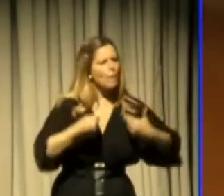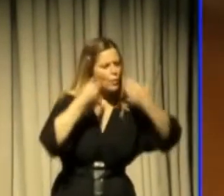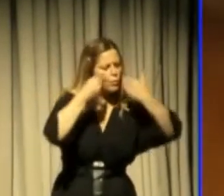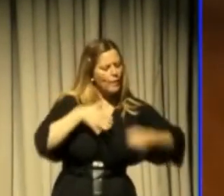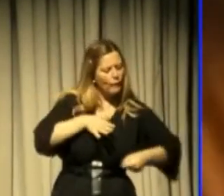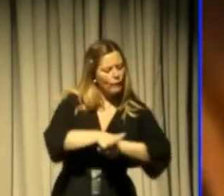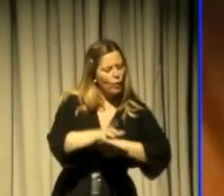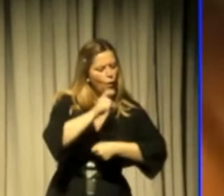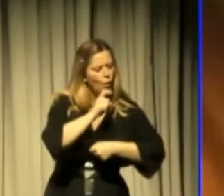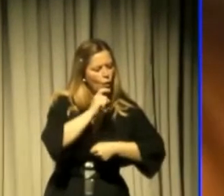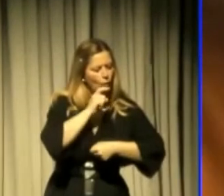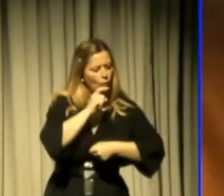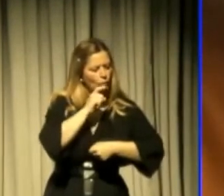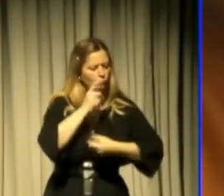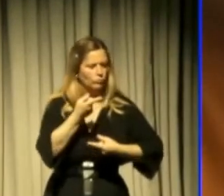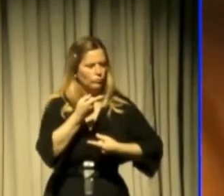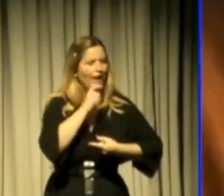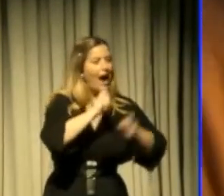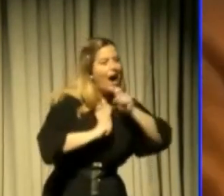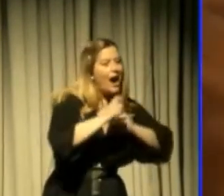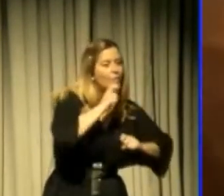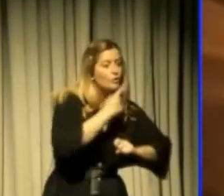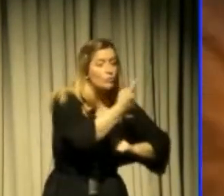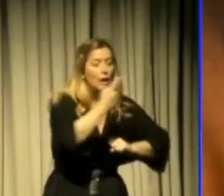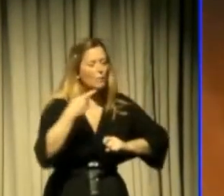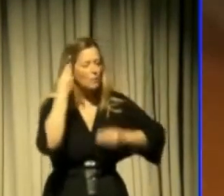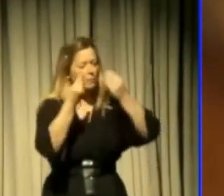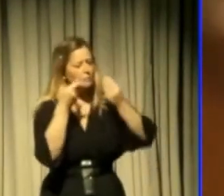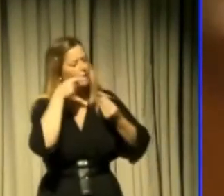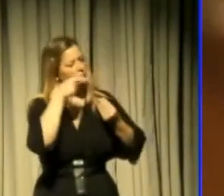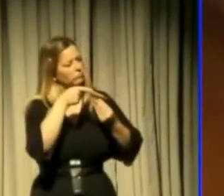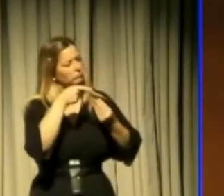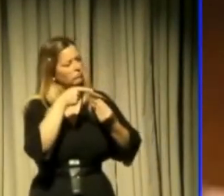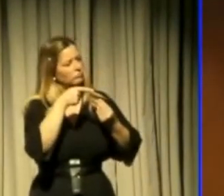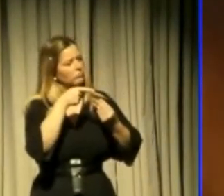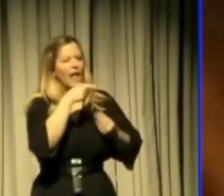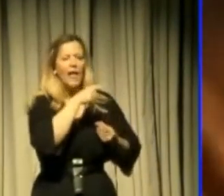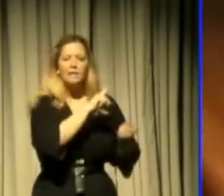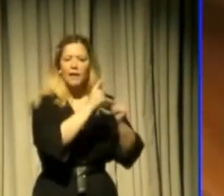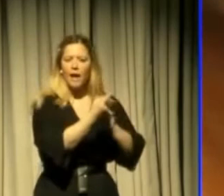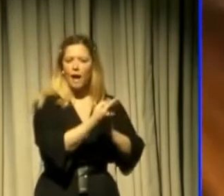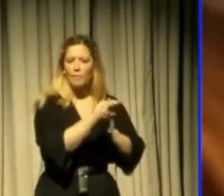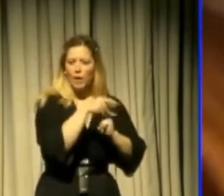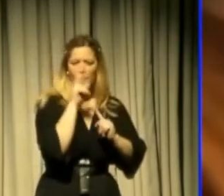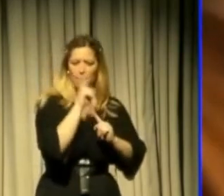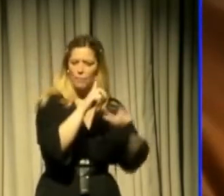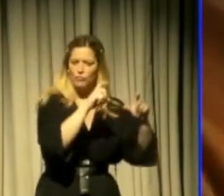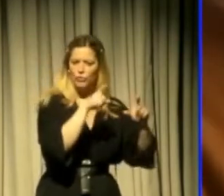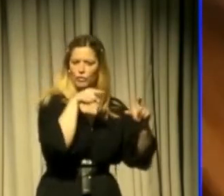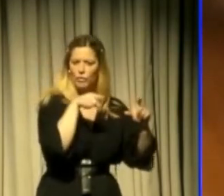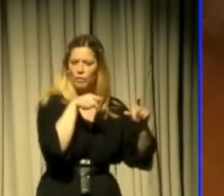is someone wanting this change? Why did they put this out there in the world? And why would someone want to adopt this